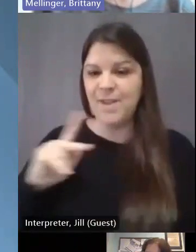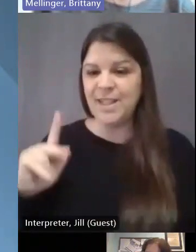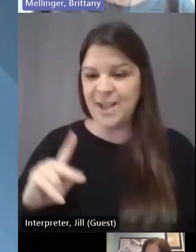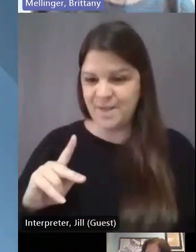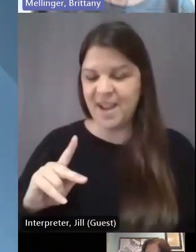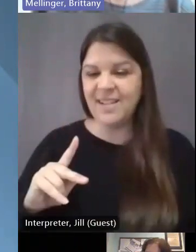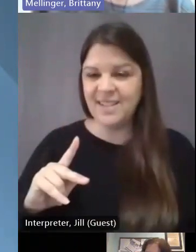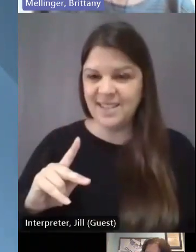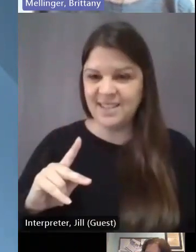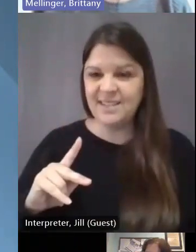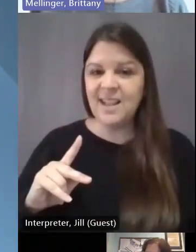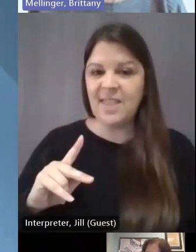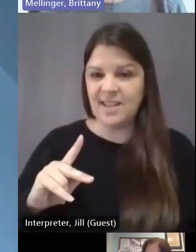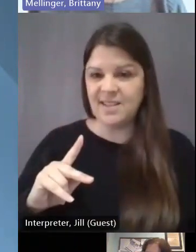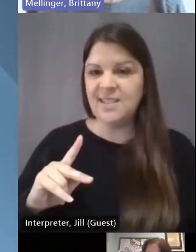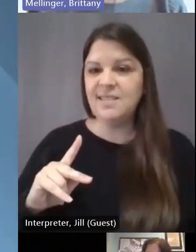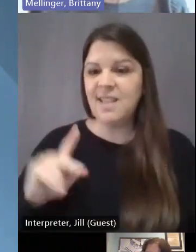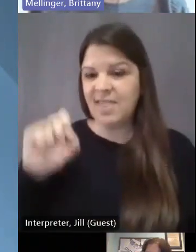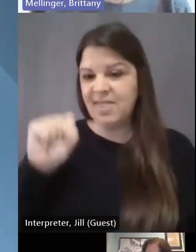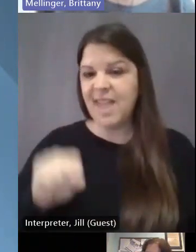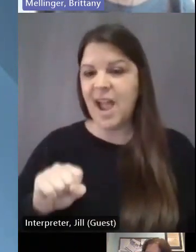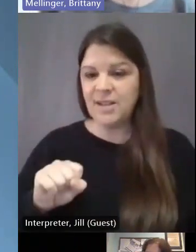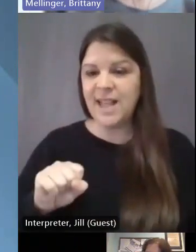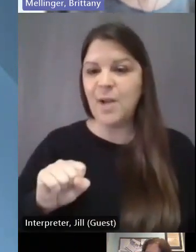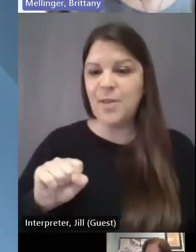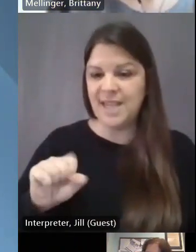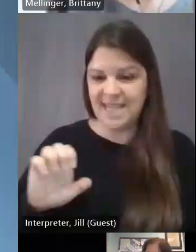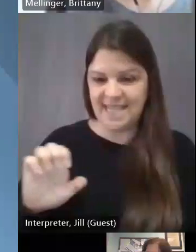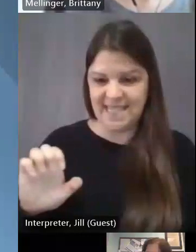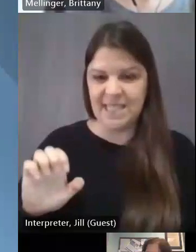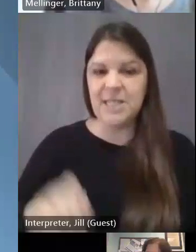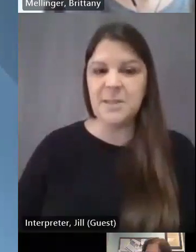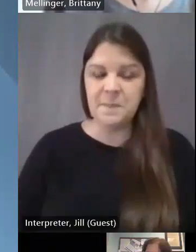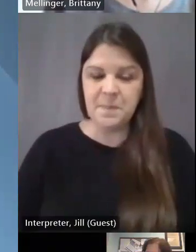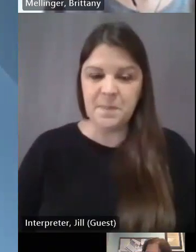office, which covers the southeastern portion of the state.